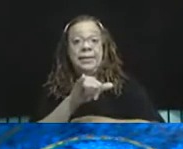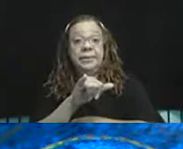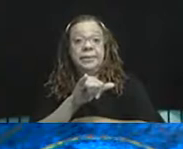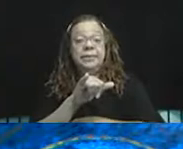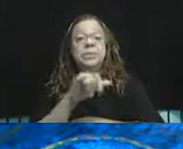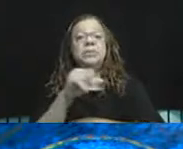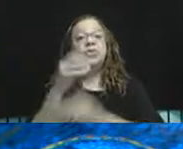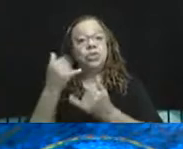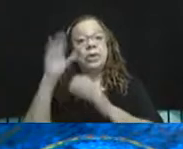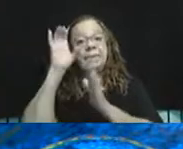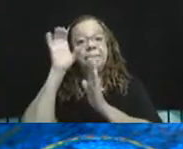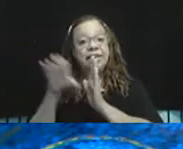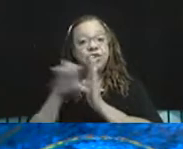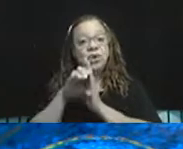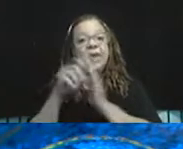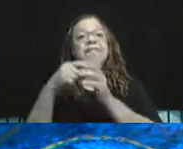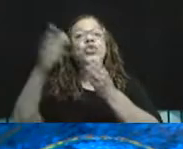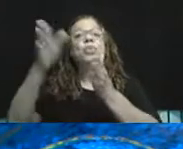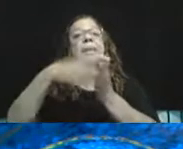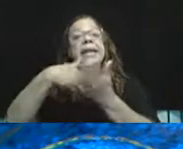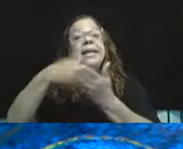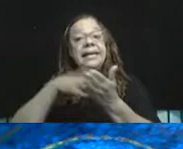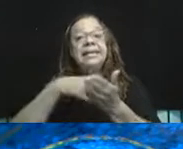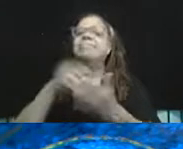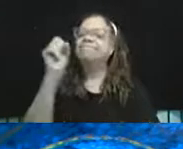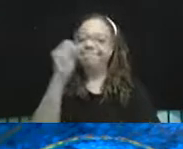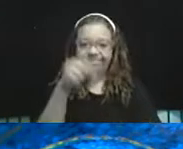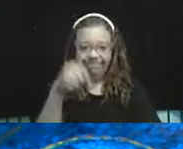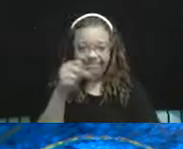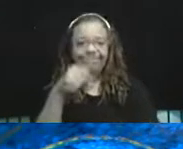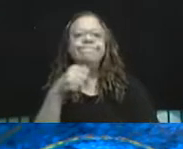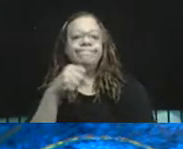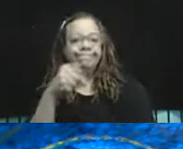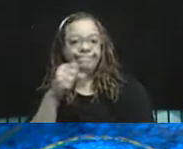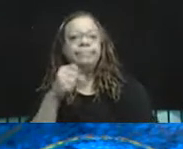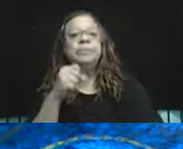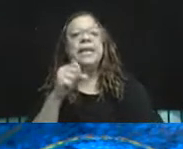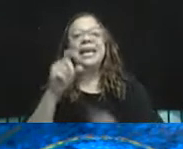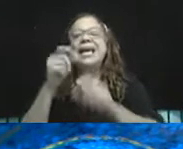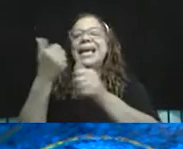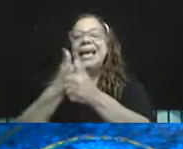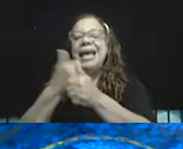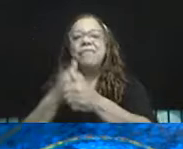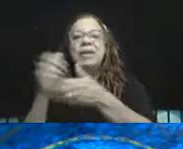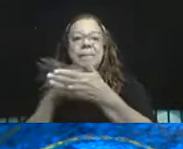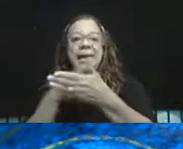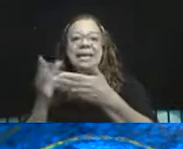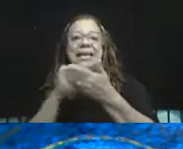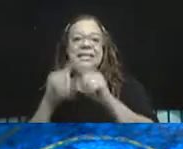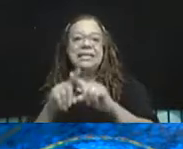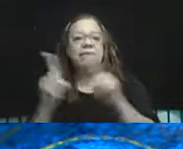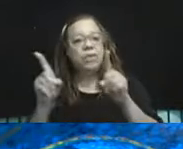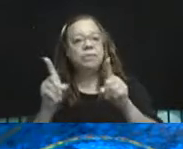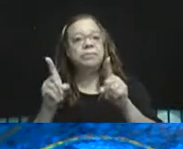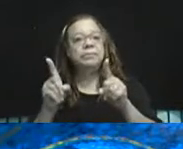a photograph and then you painted it. Yeah. For this one I did. It's different every painting, but Do you